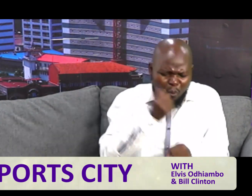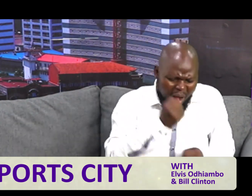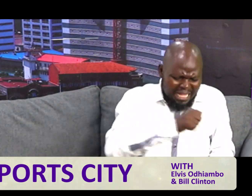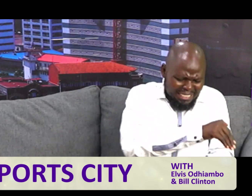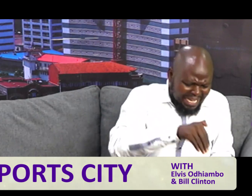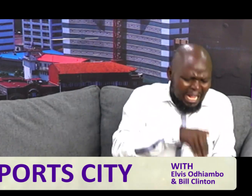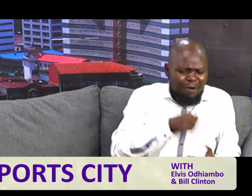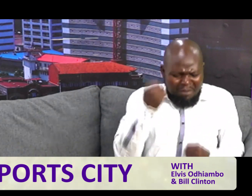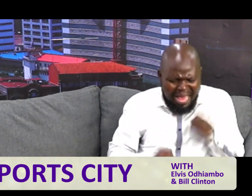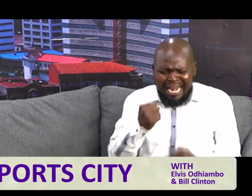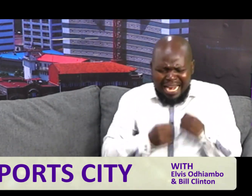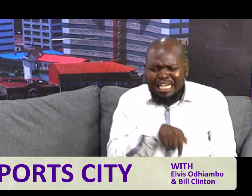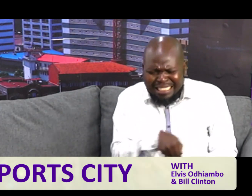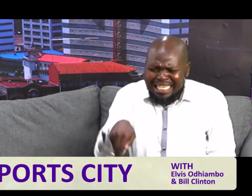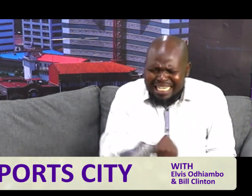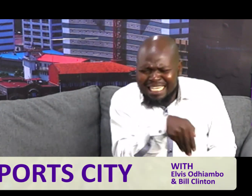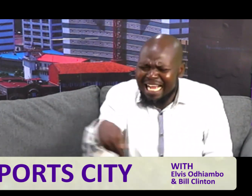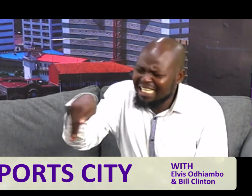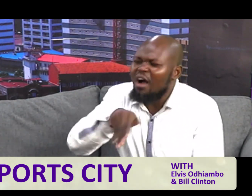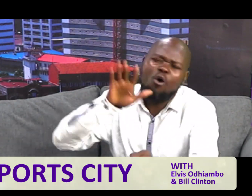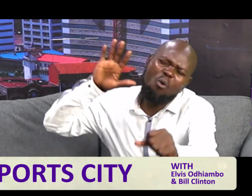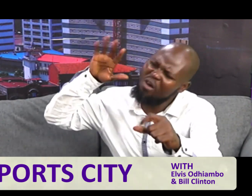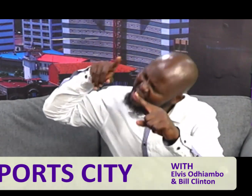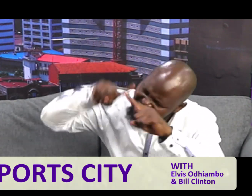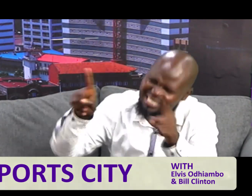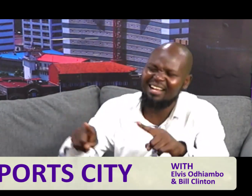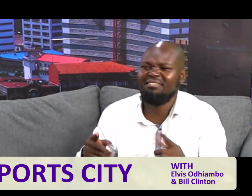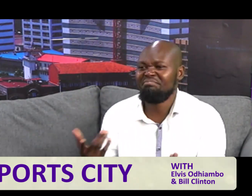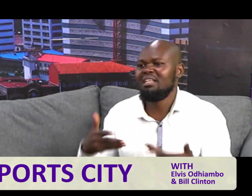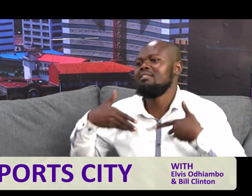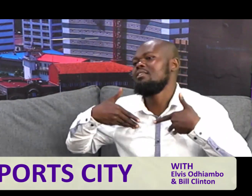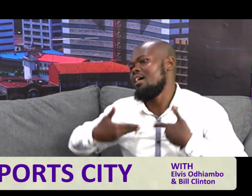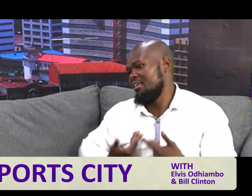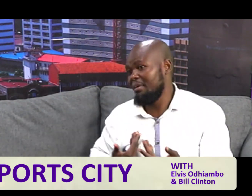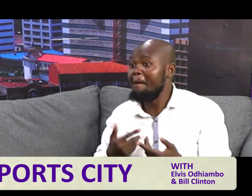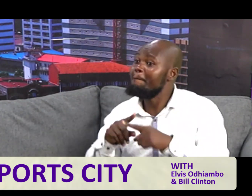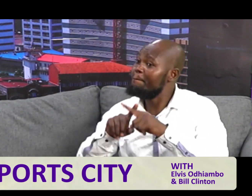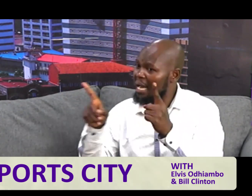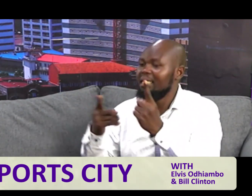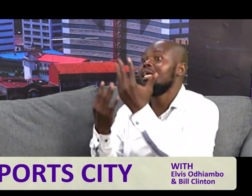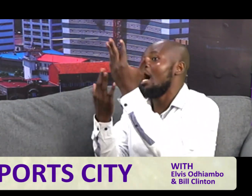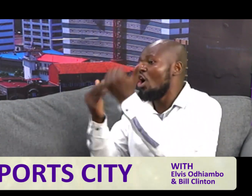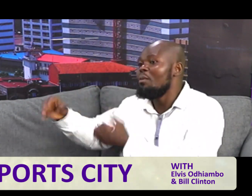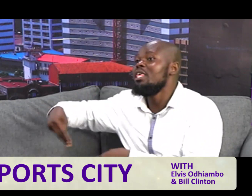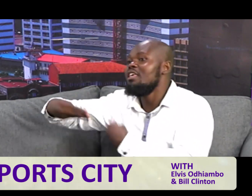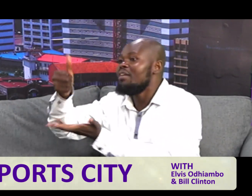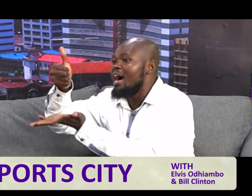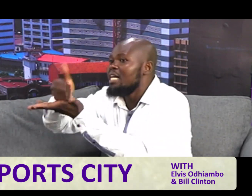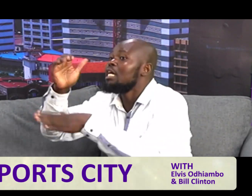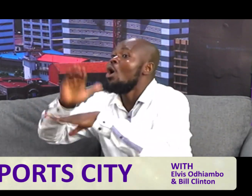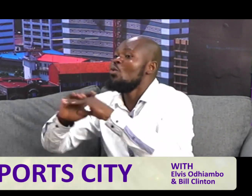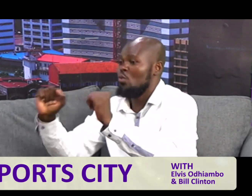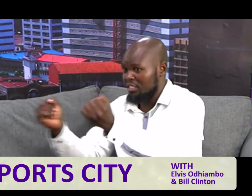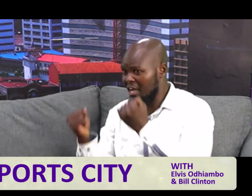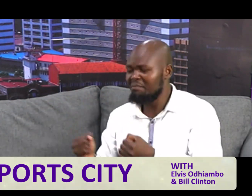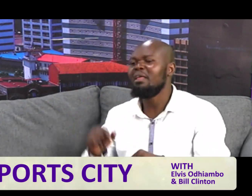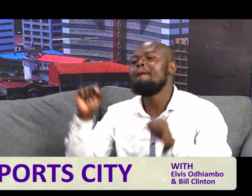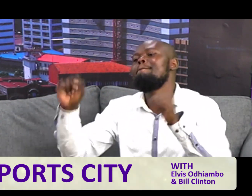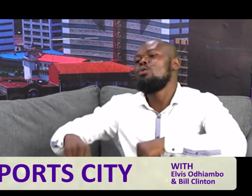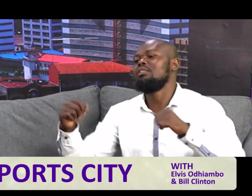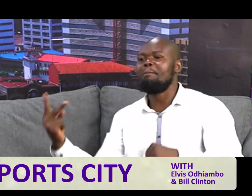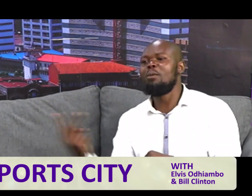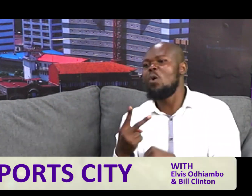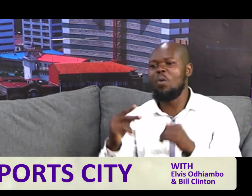for them to play. And for also Rashford, I also feel like he shouldn't play alone. He